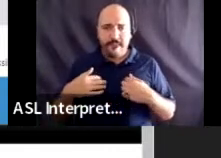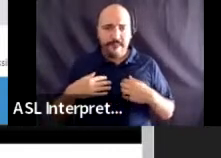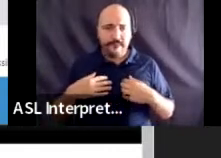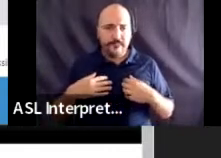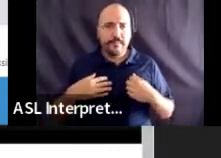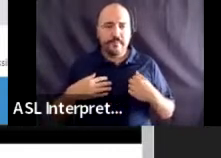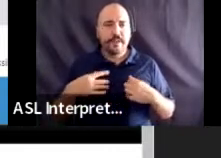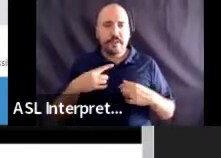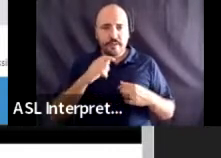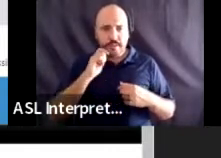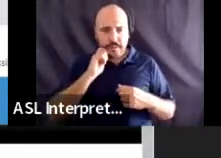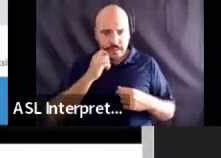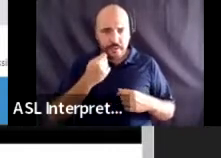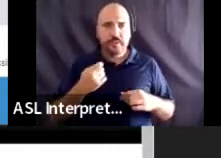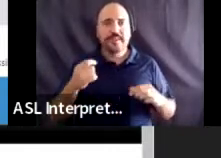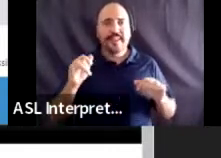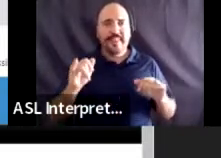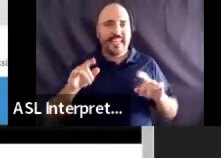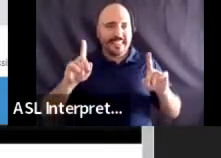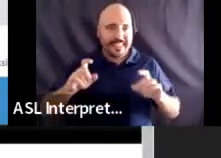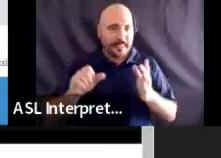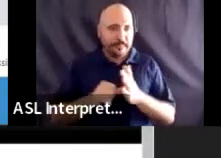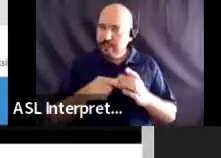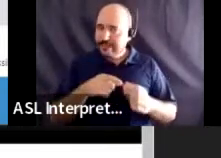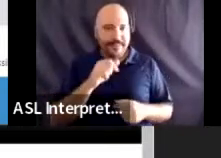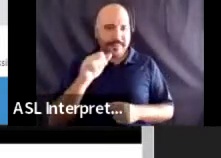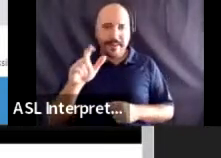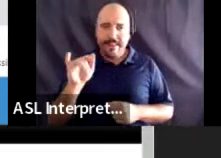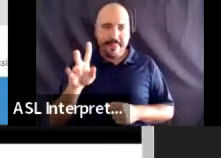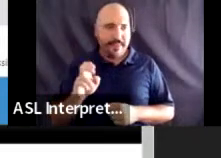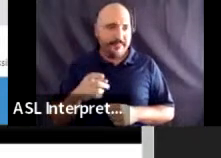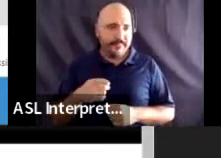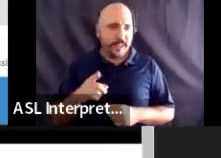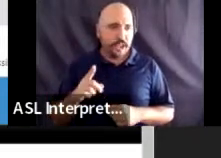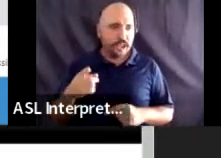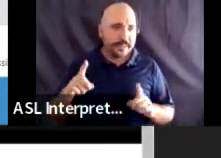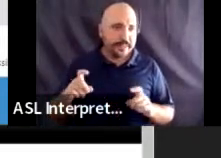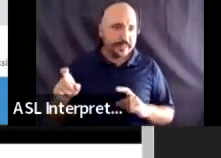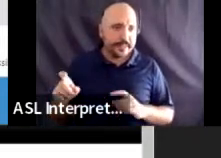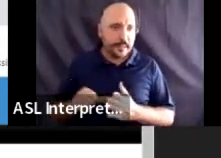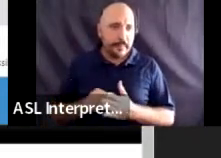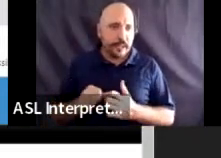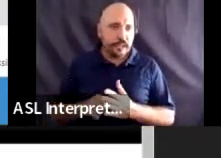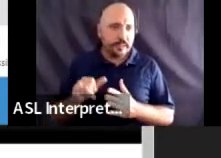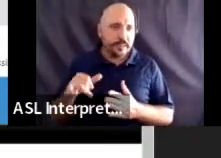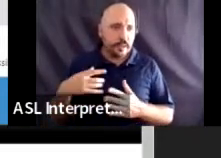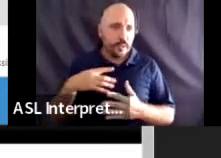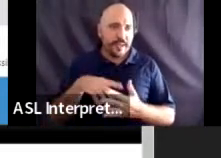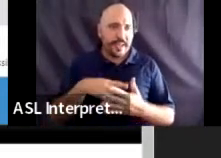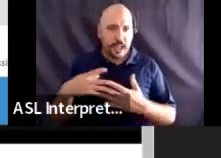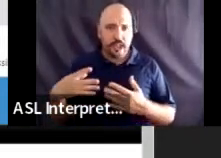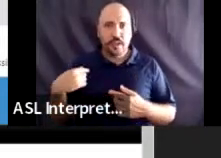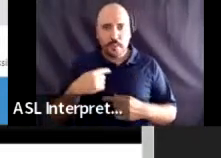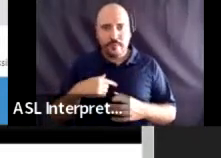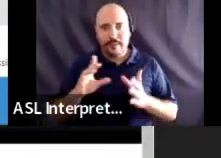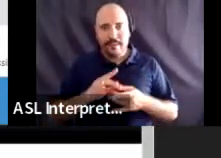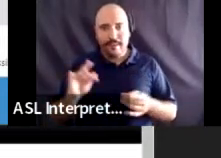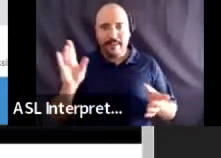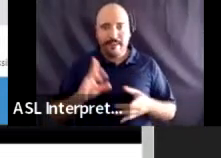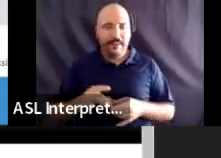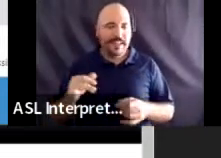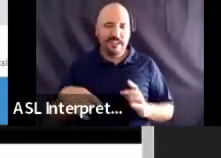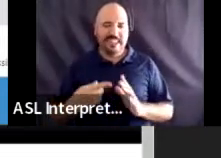Cool. So this is a test page. This is not live. So this is the calendar that we told you so much about, and now we're going to just demo